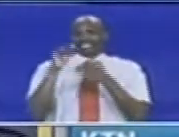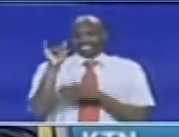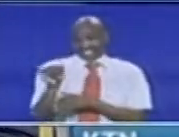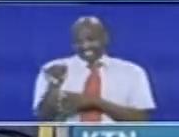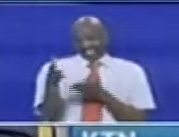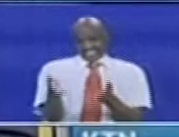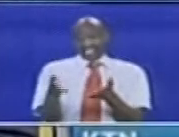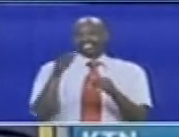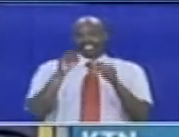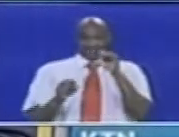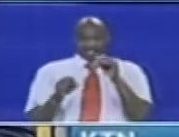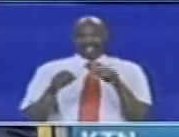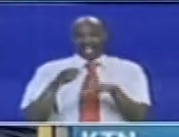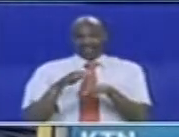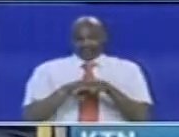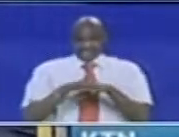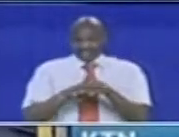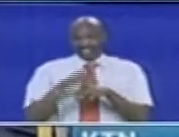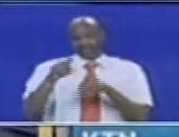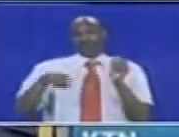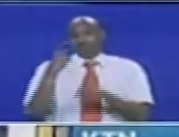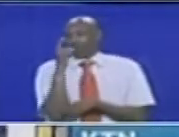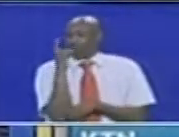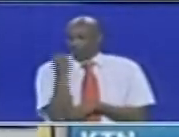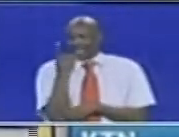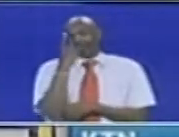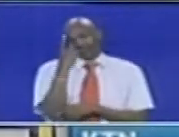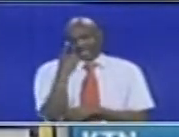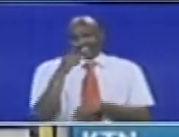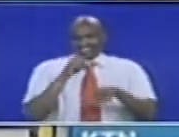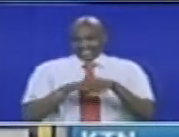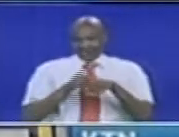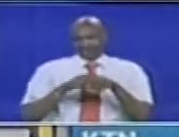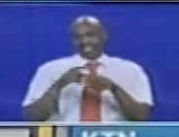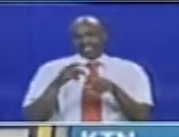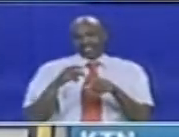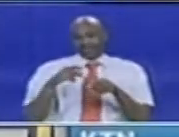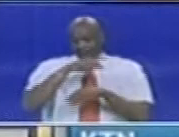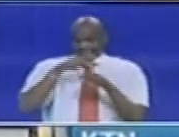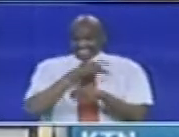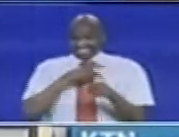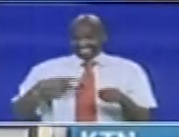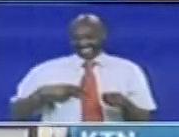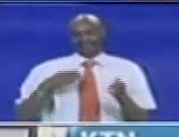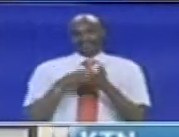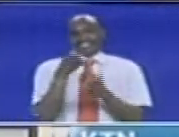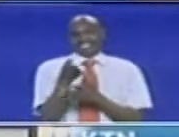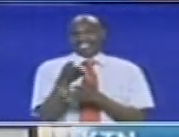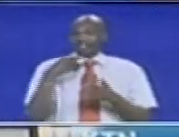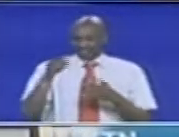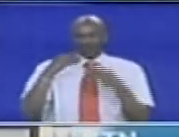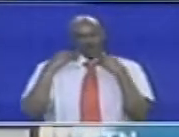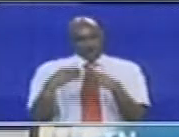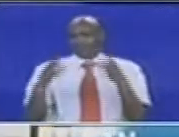week stay down in South Africa. Tusker Simba only won their first match against Eastern Province Kings by 17-10 scoreline before losing their next six matches to